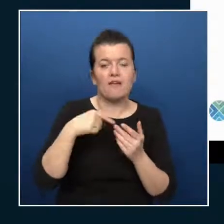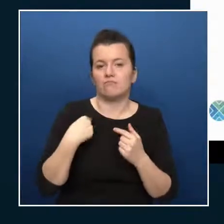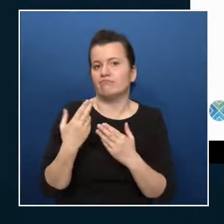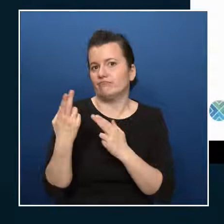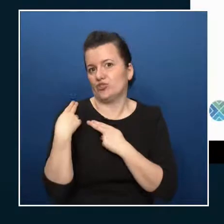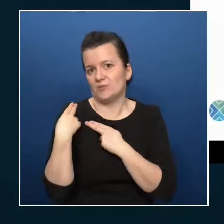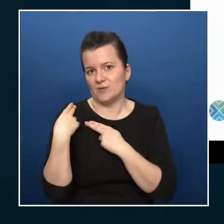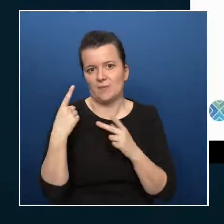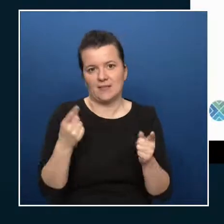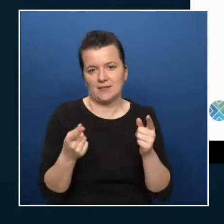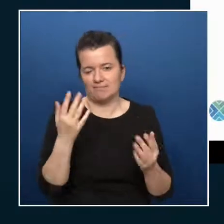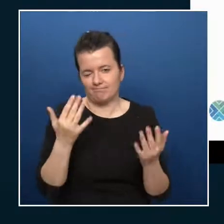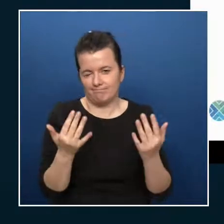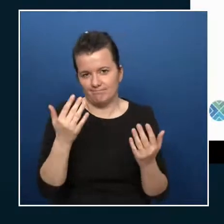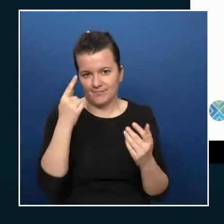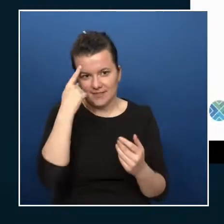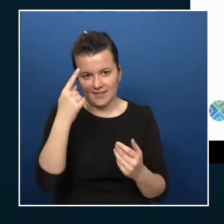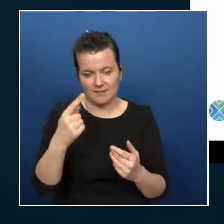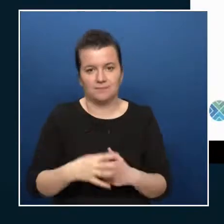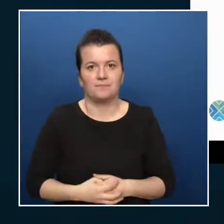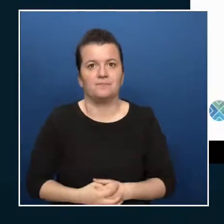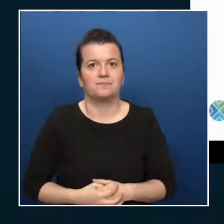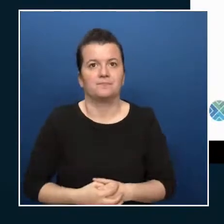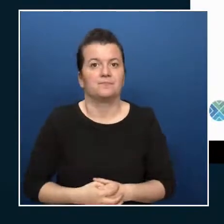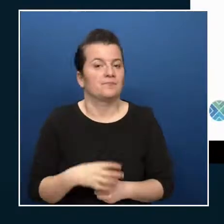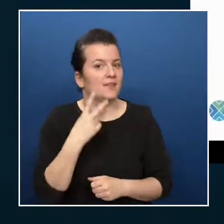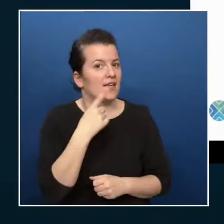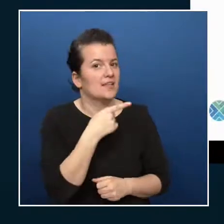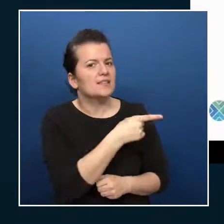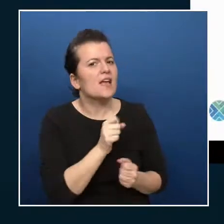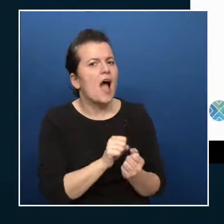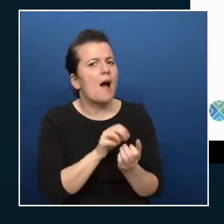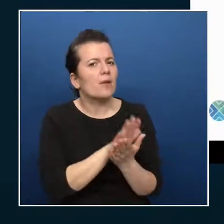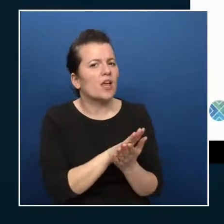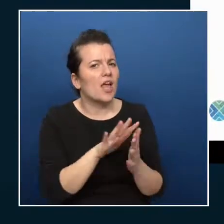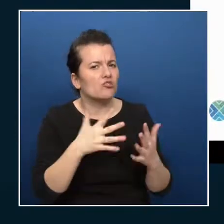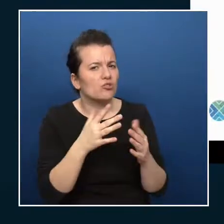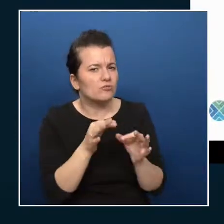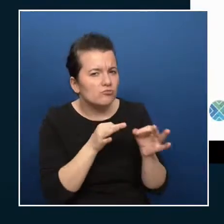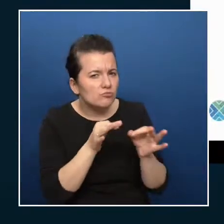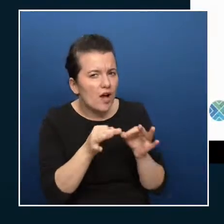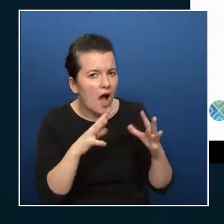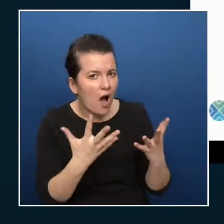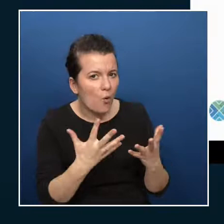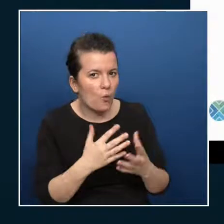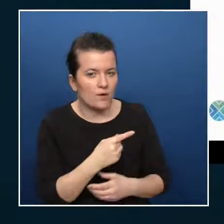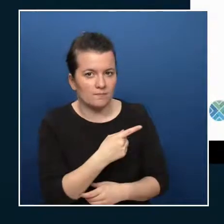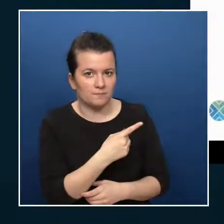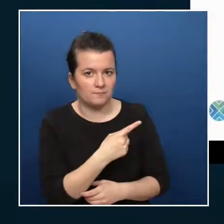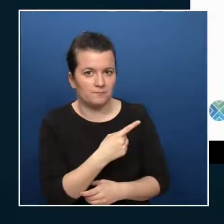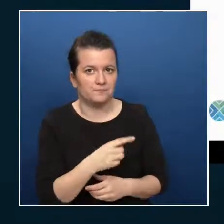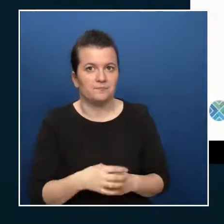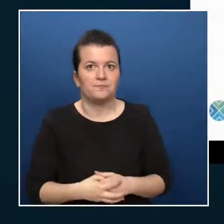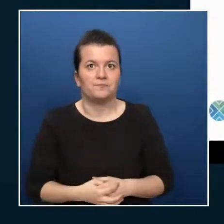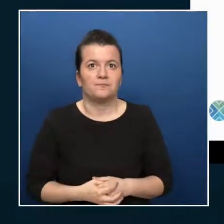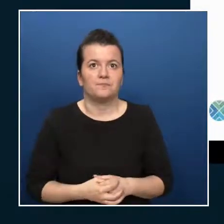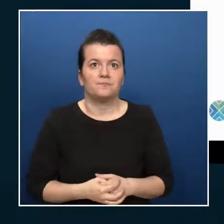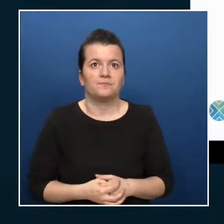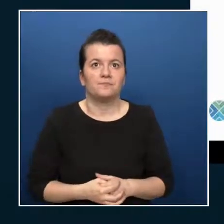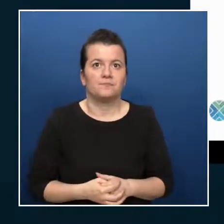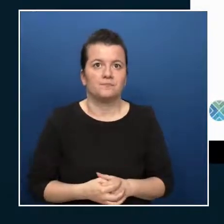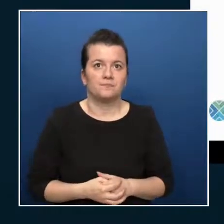Next is the application category strategy. This one builds on top of the workload separation approach by